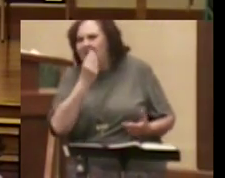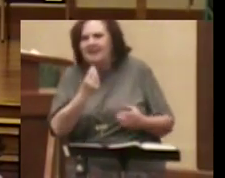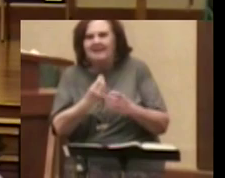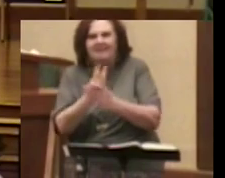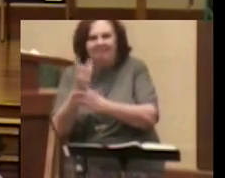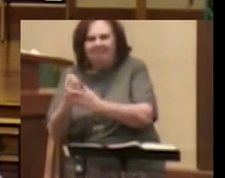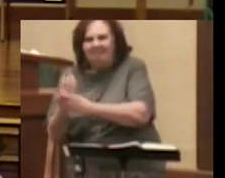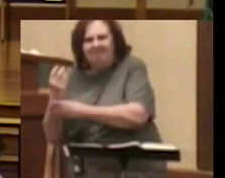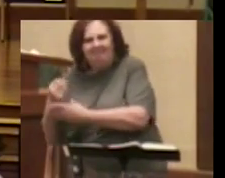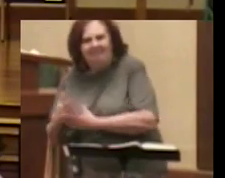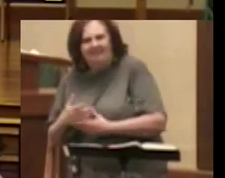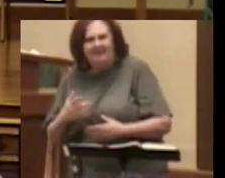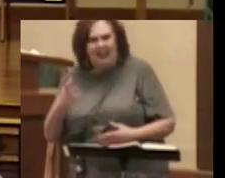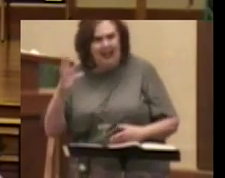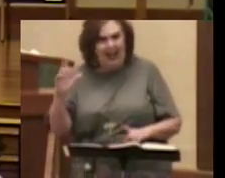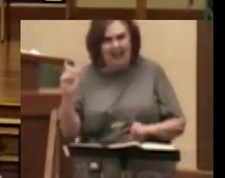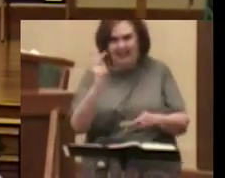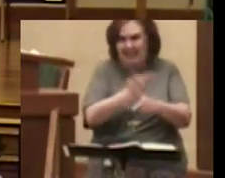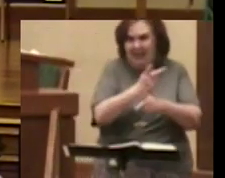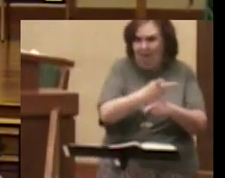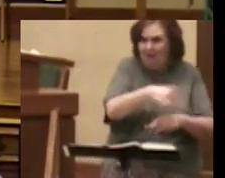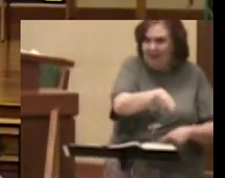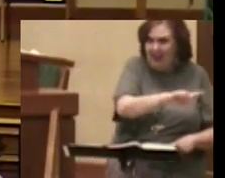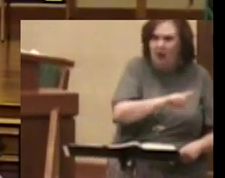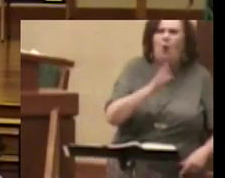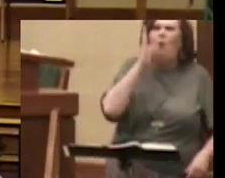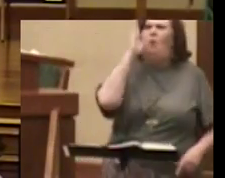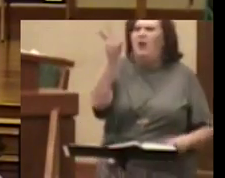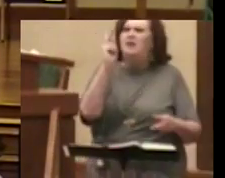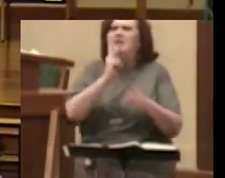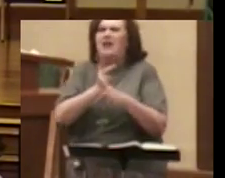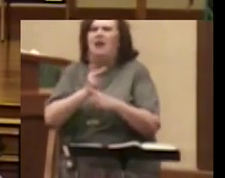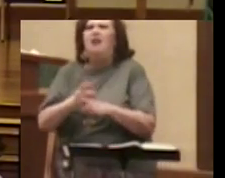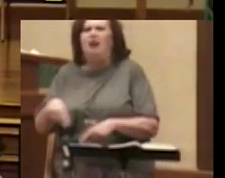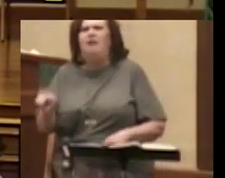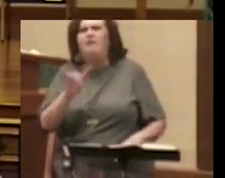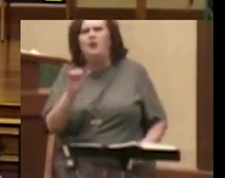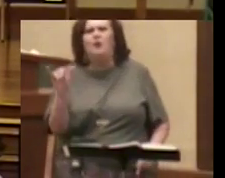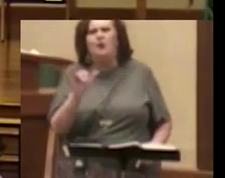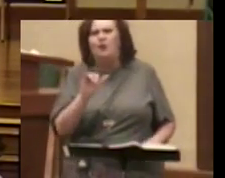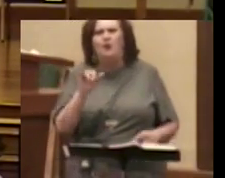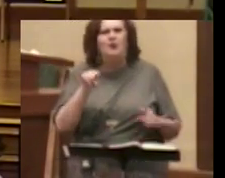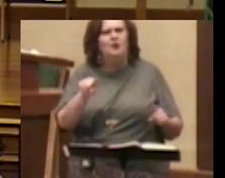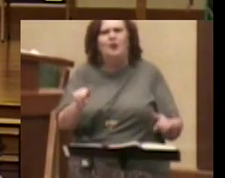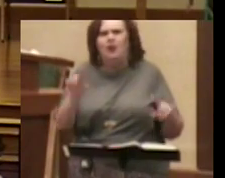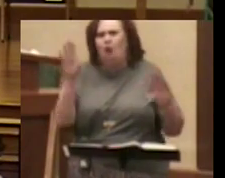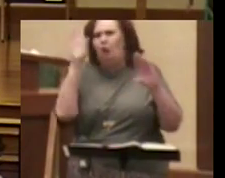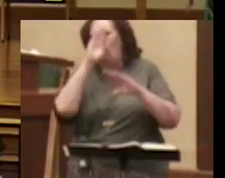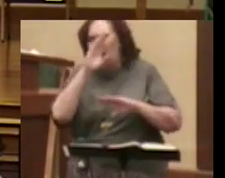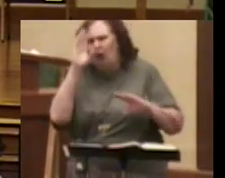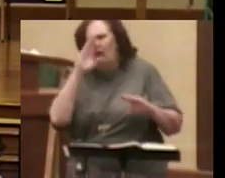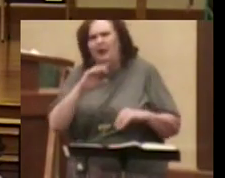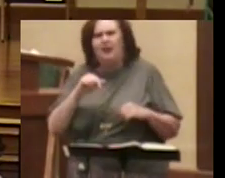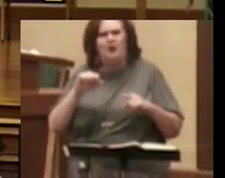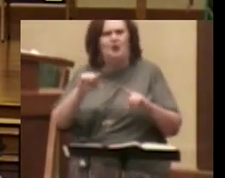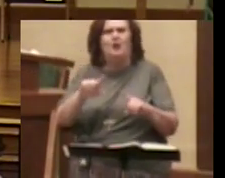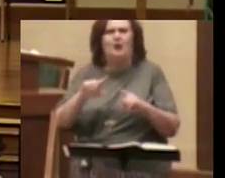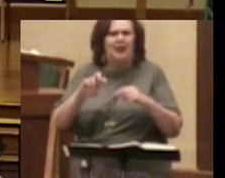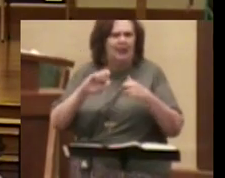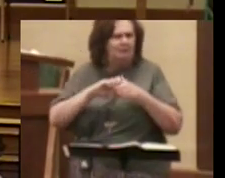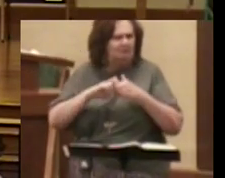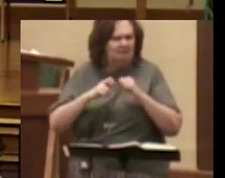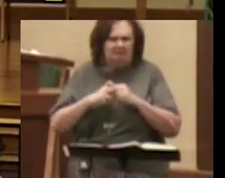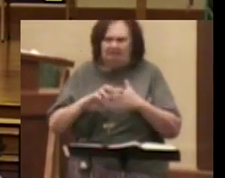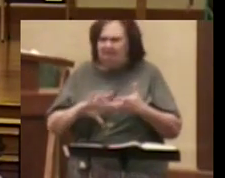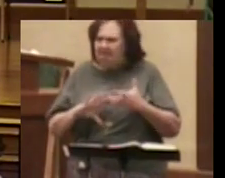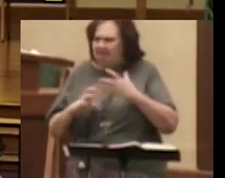God provides for them, how much more will God provide for you, even in the midst of your worries, even in times of crisis, when